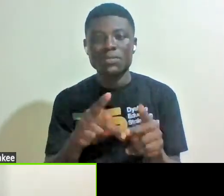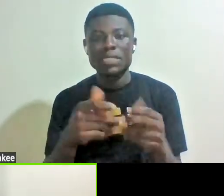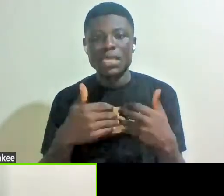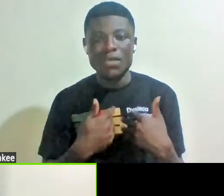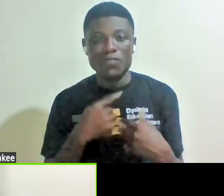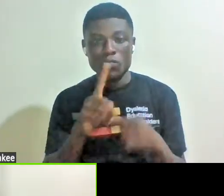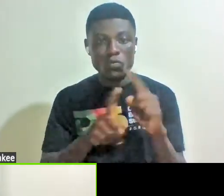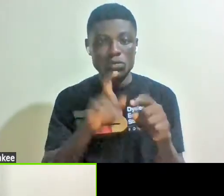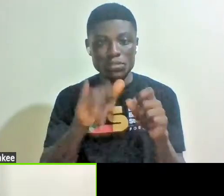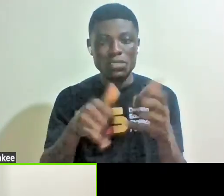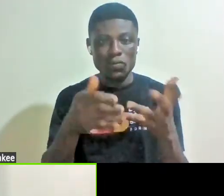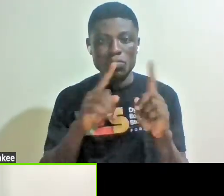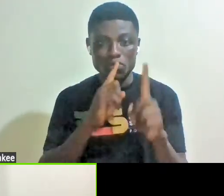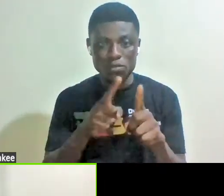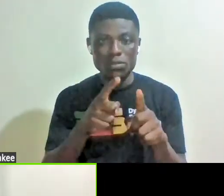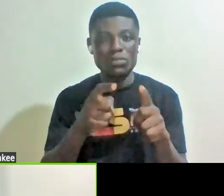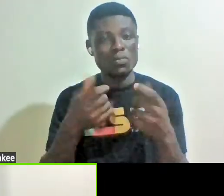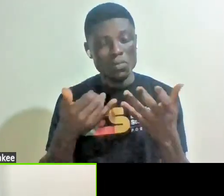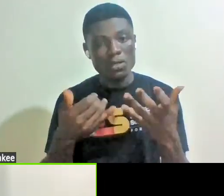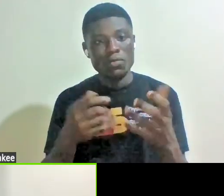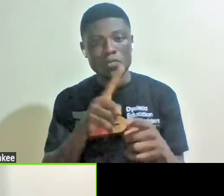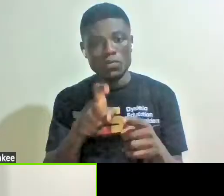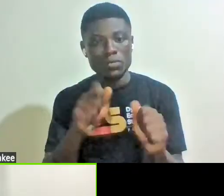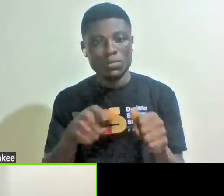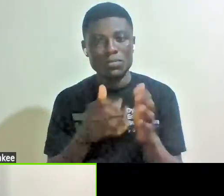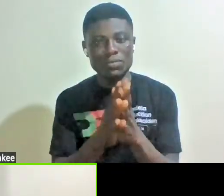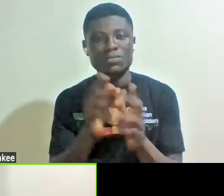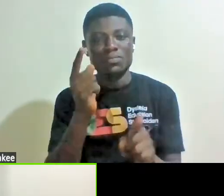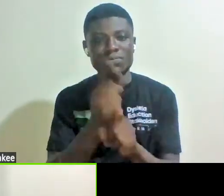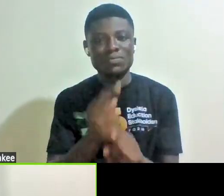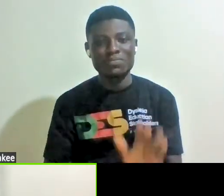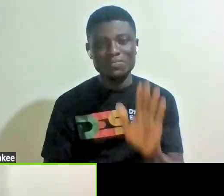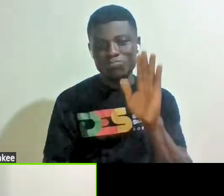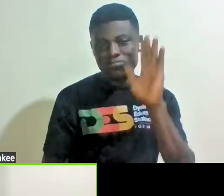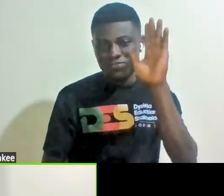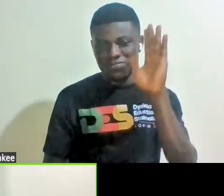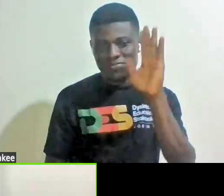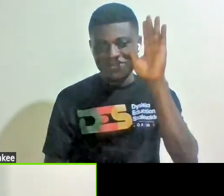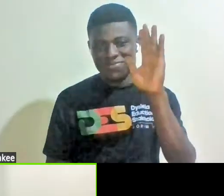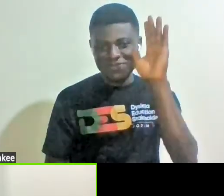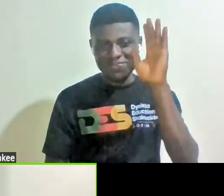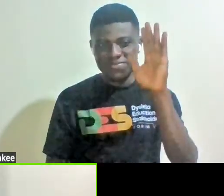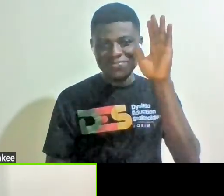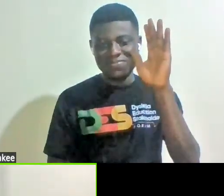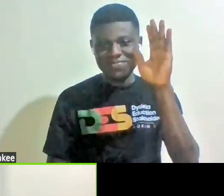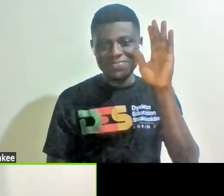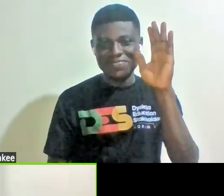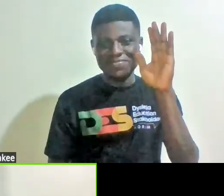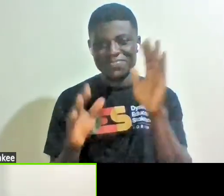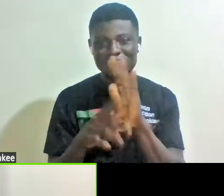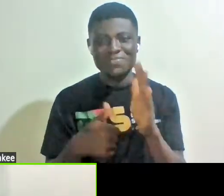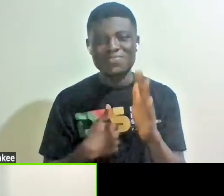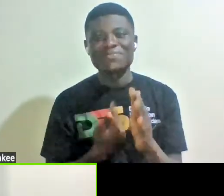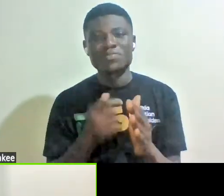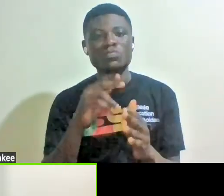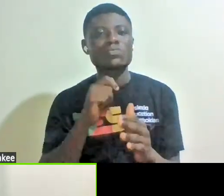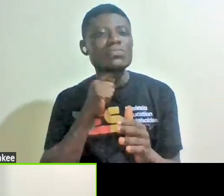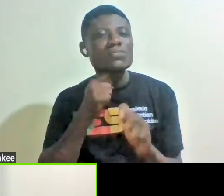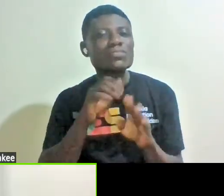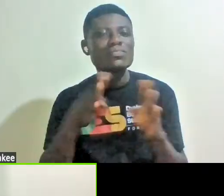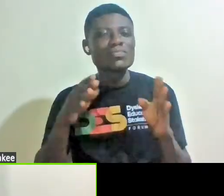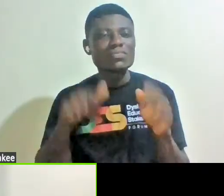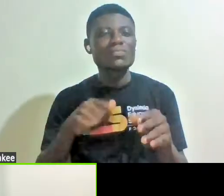that they want to ask, please raise your hand and then I can unmute you and you